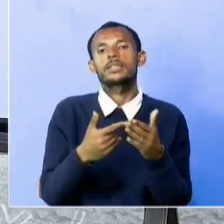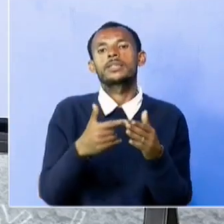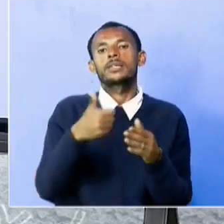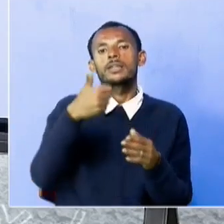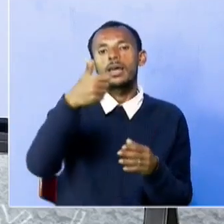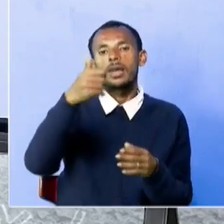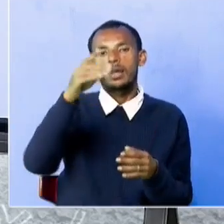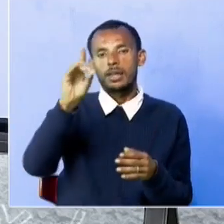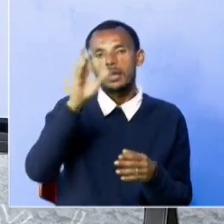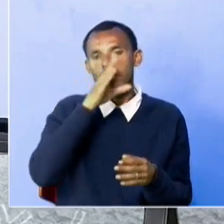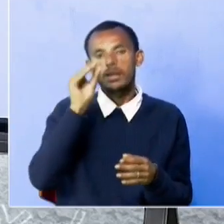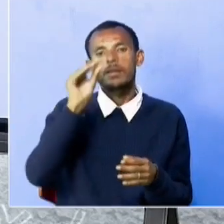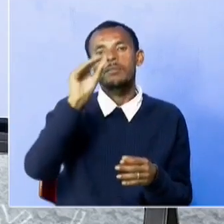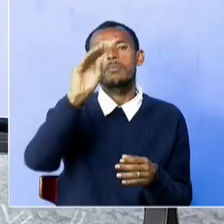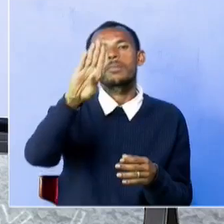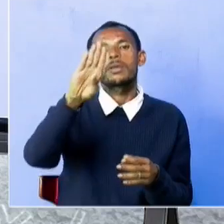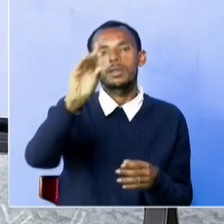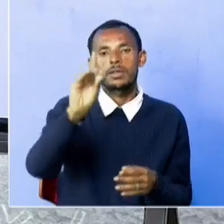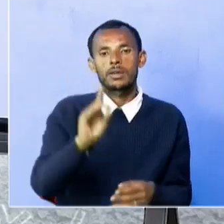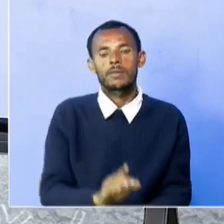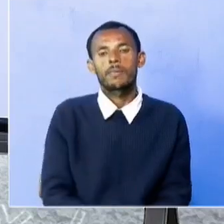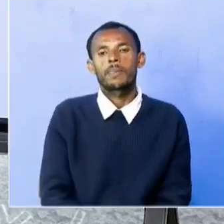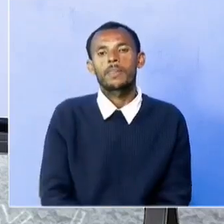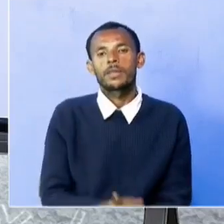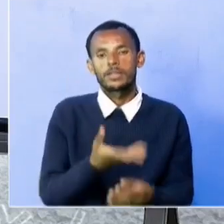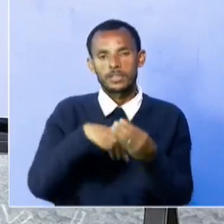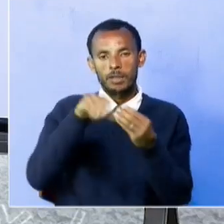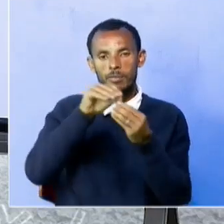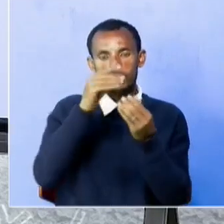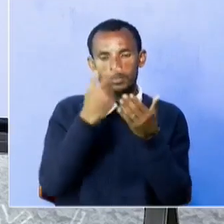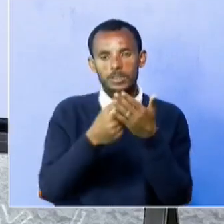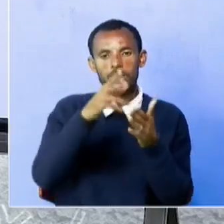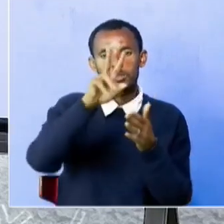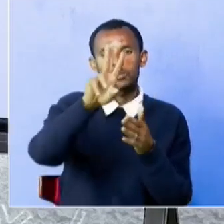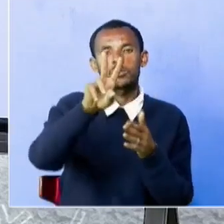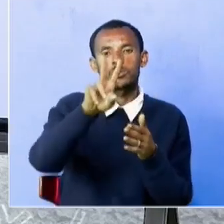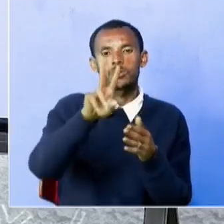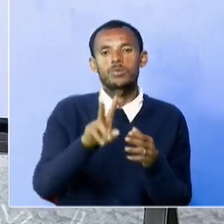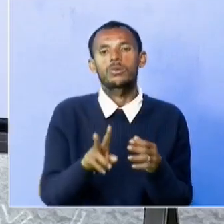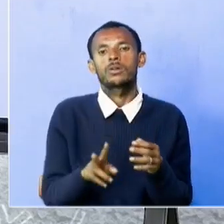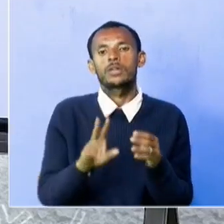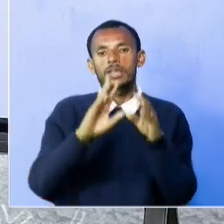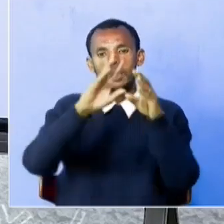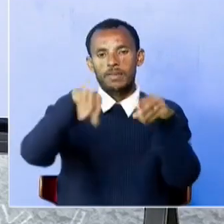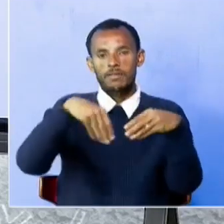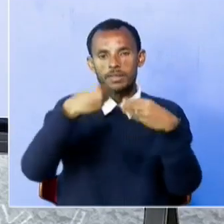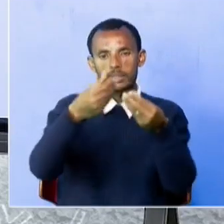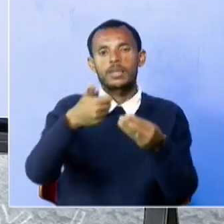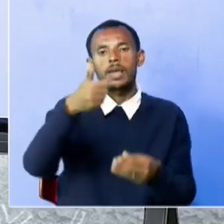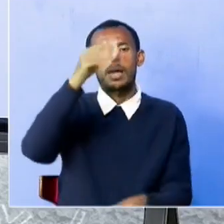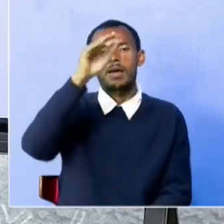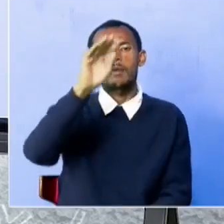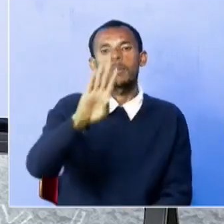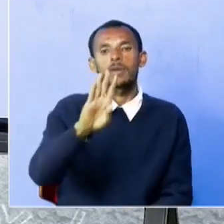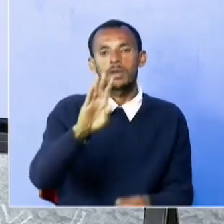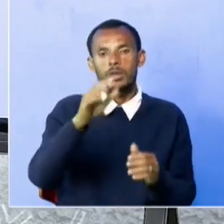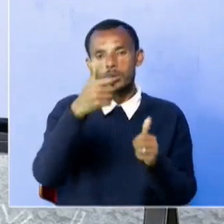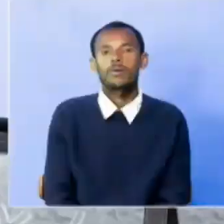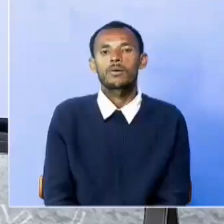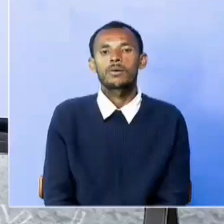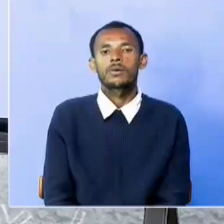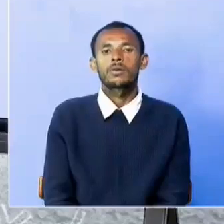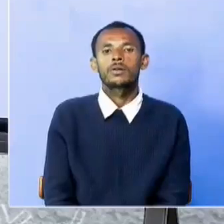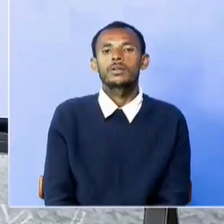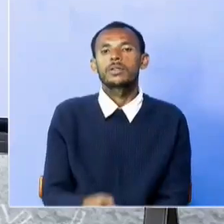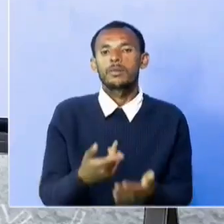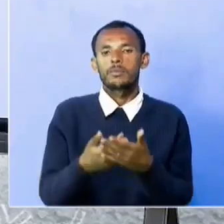AD and BD? The sum of these two segments gives us AB, which is the hypotenuse.